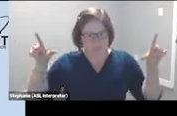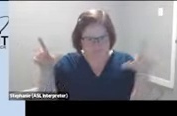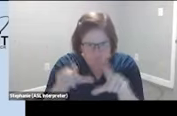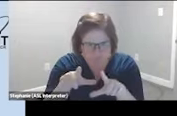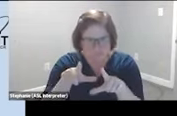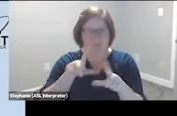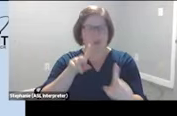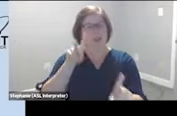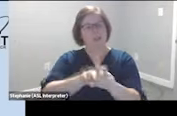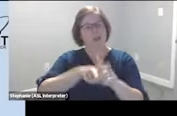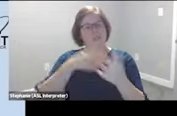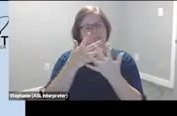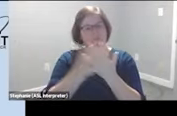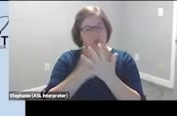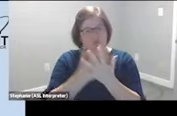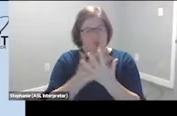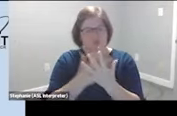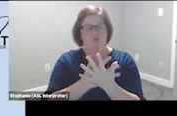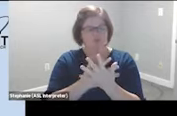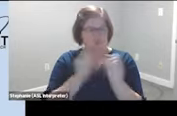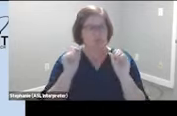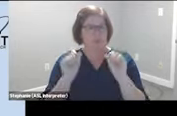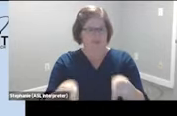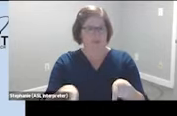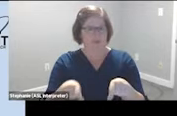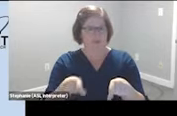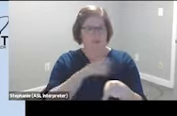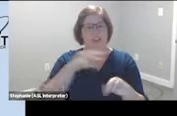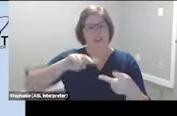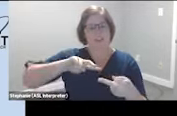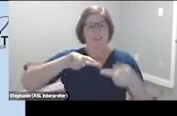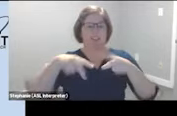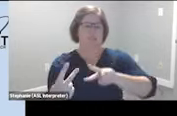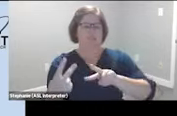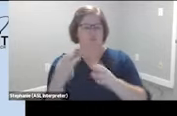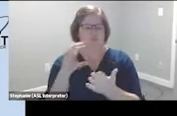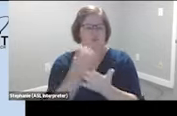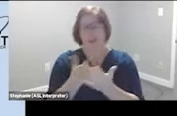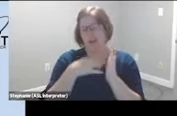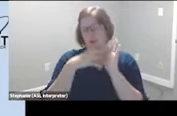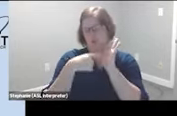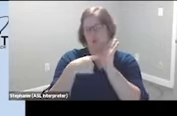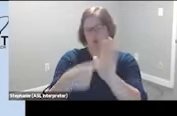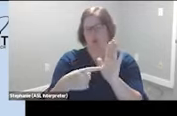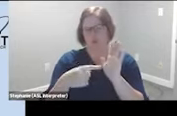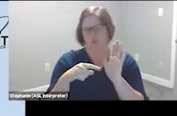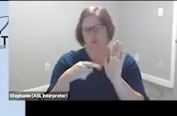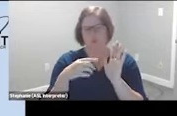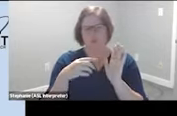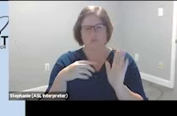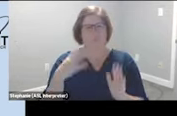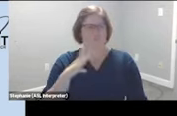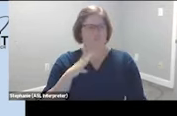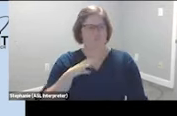different filters to process images, and I'll show some effects that use filters, and also to invert